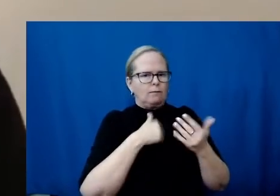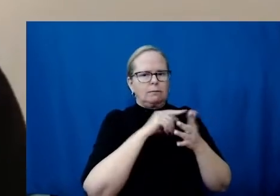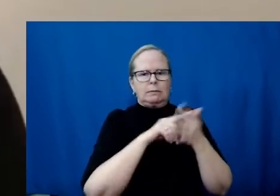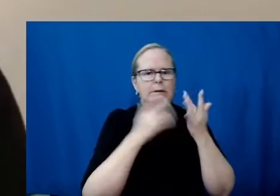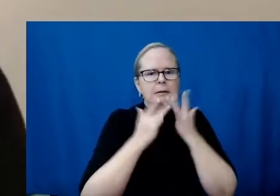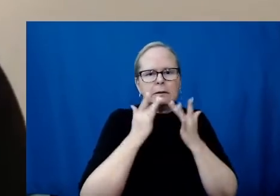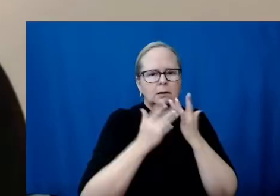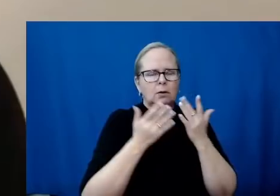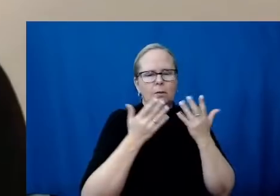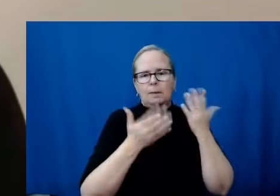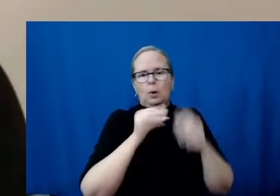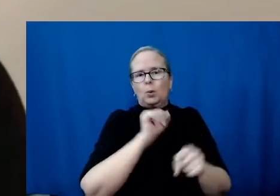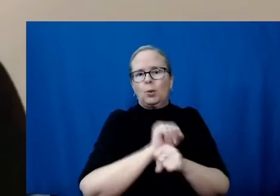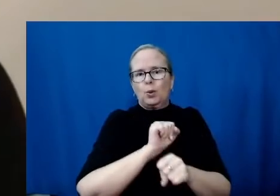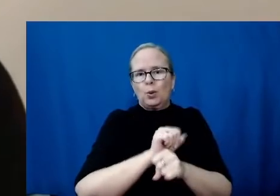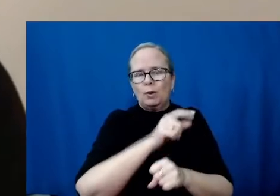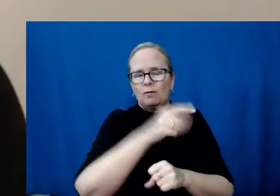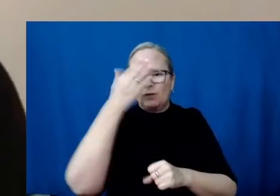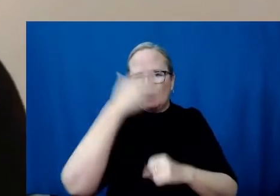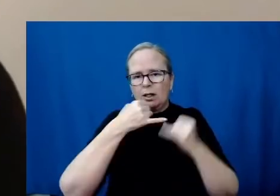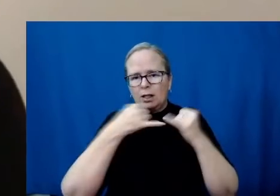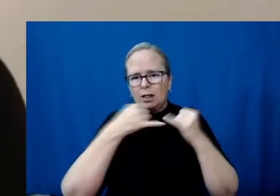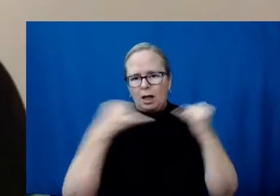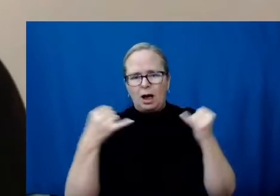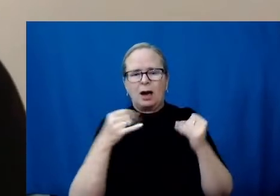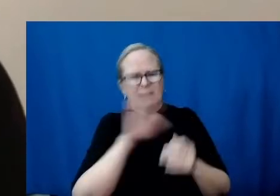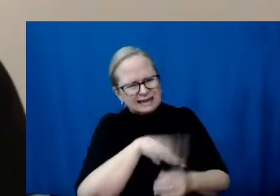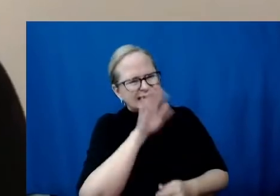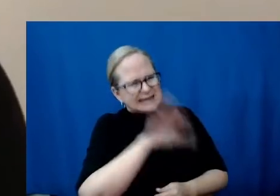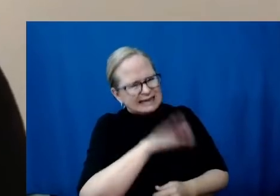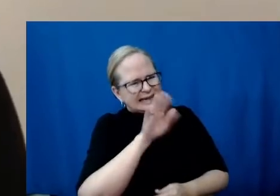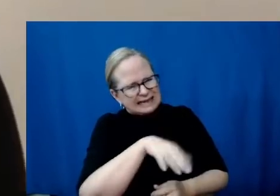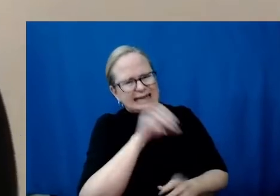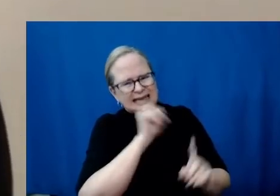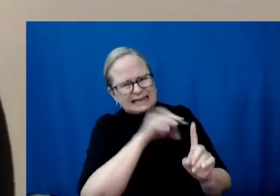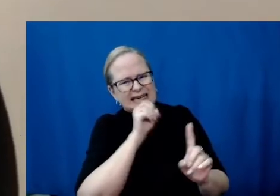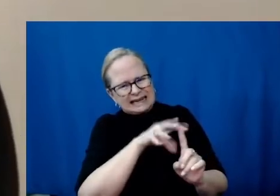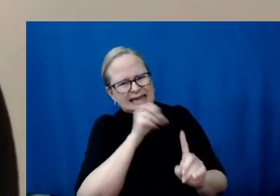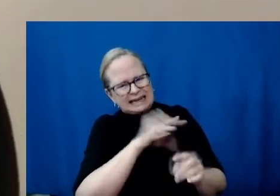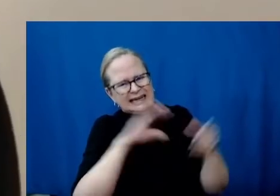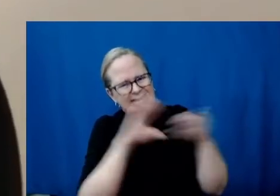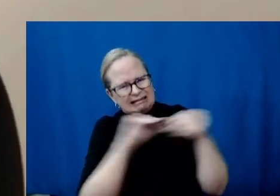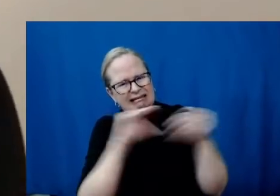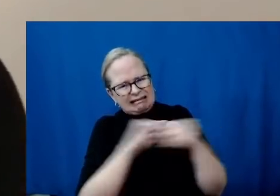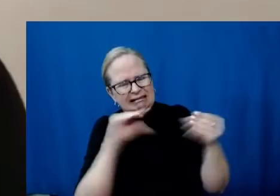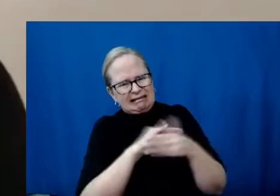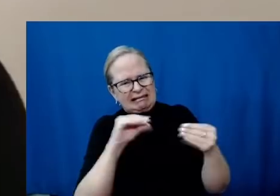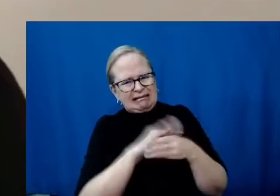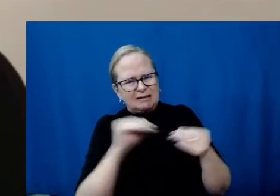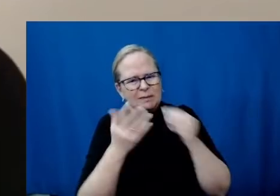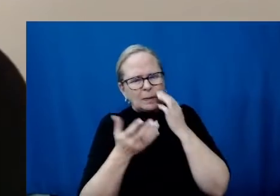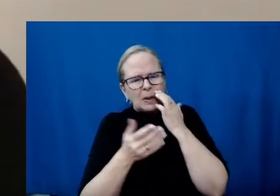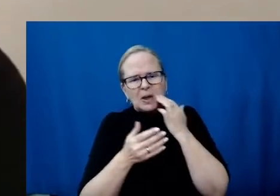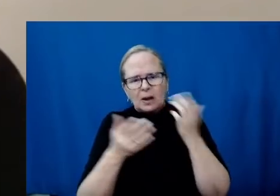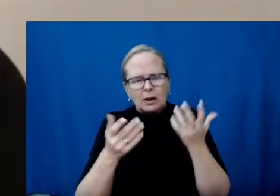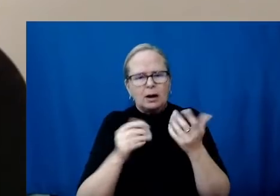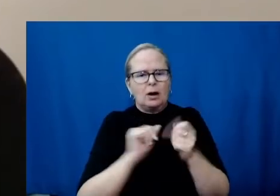more exposed. So they will get the reinfection much more than people who can work from home. And